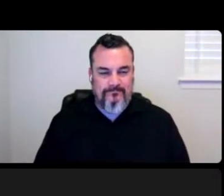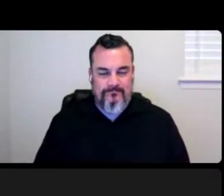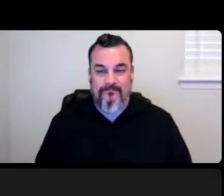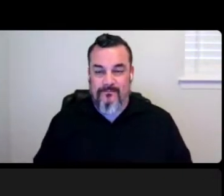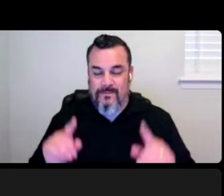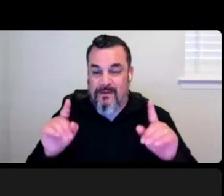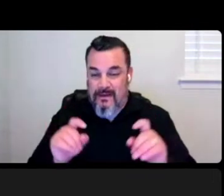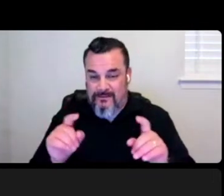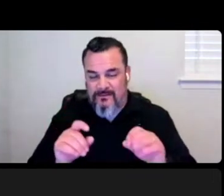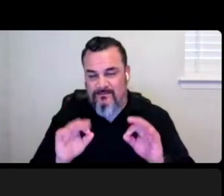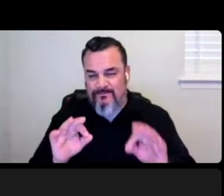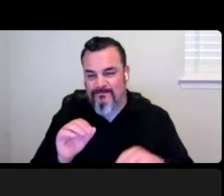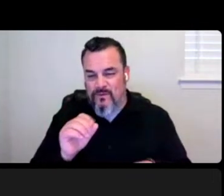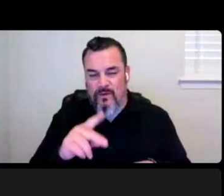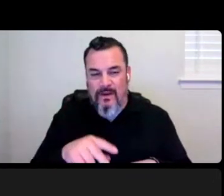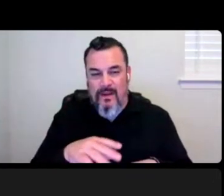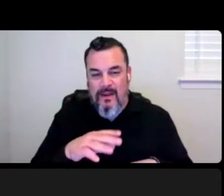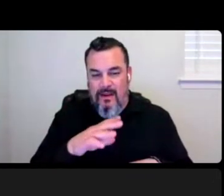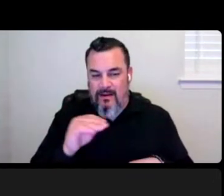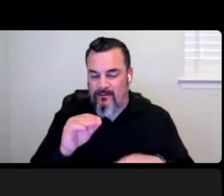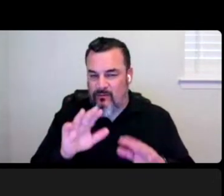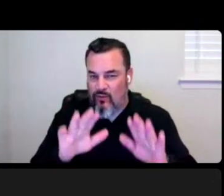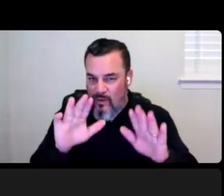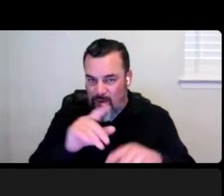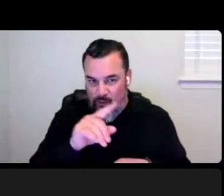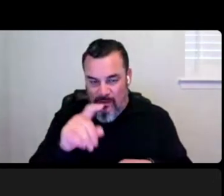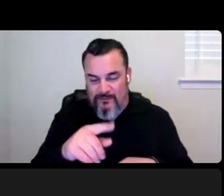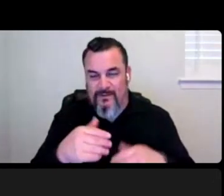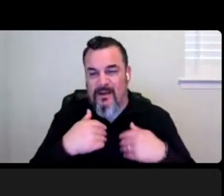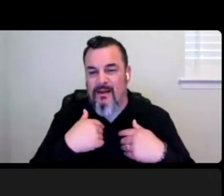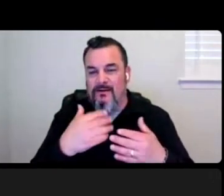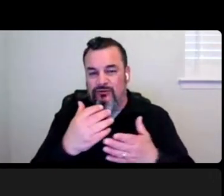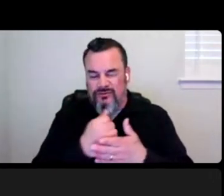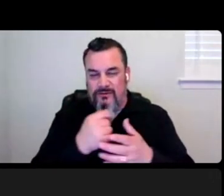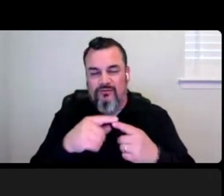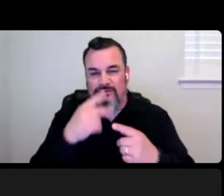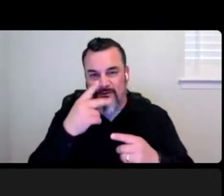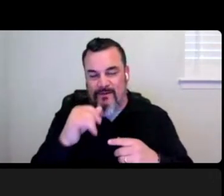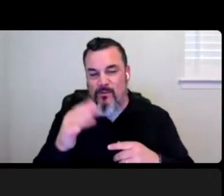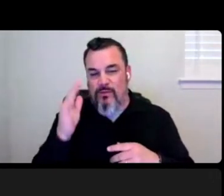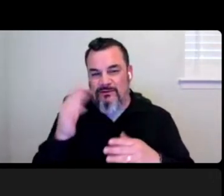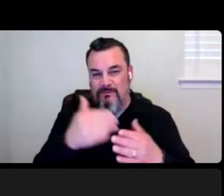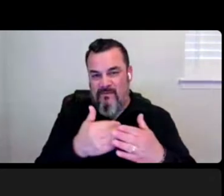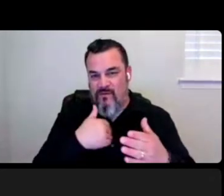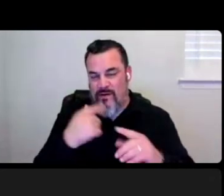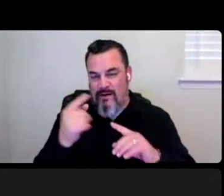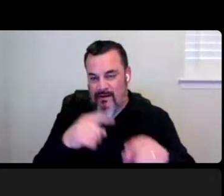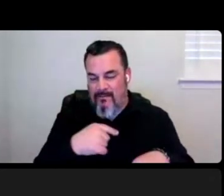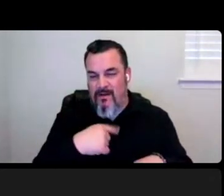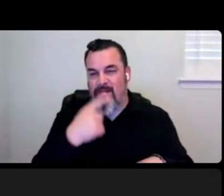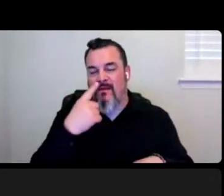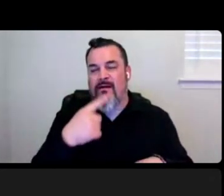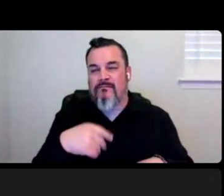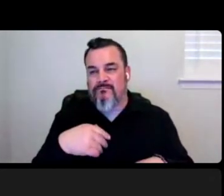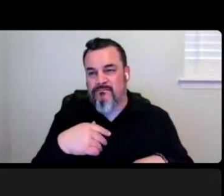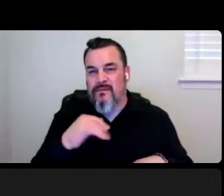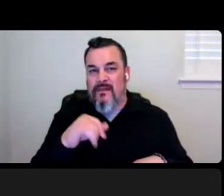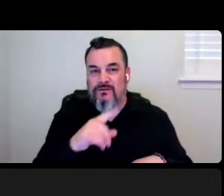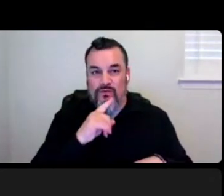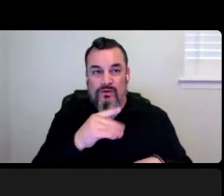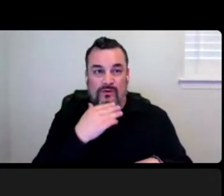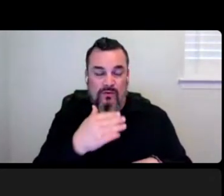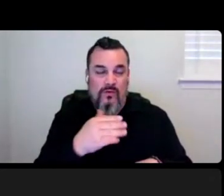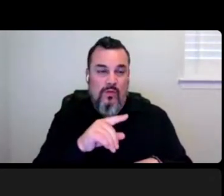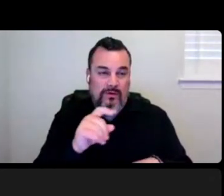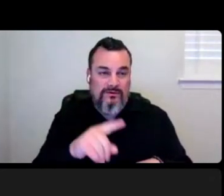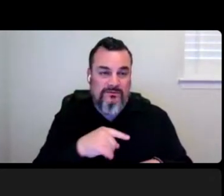Testing. Okay. And great question, by the way. I actually had a chance to see the presentation before I came, and I thought, man, that's a really good question